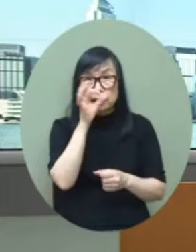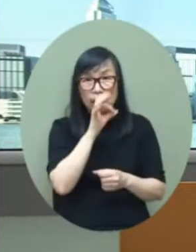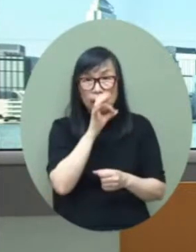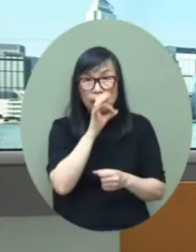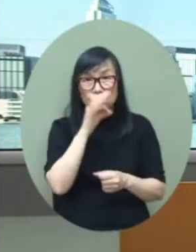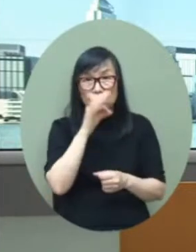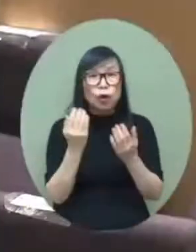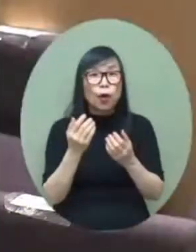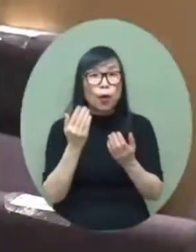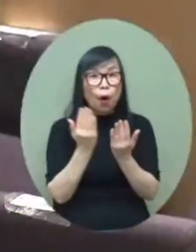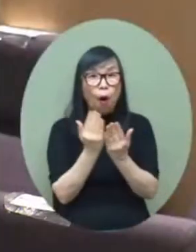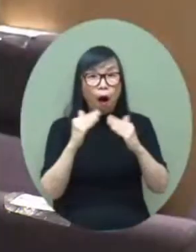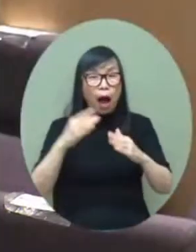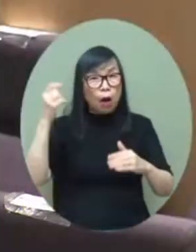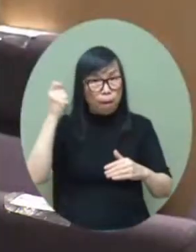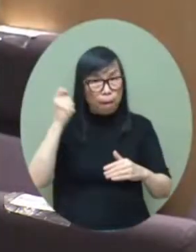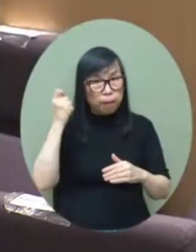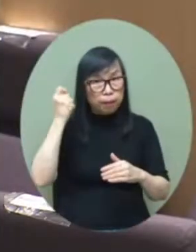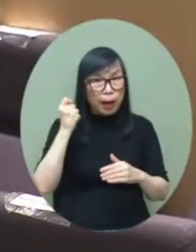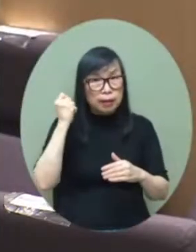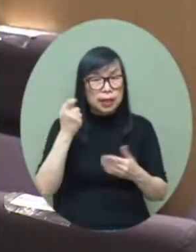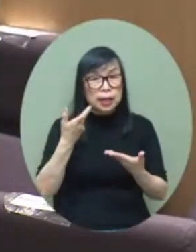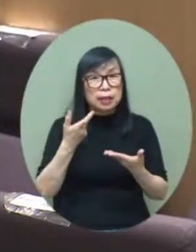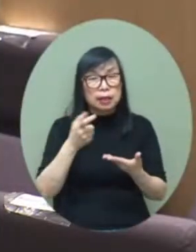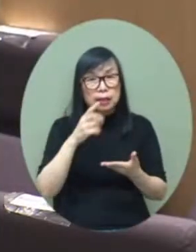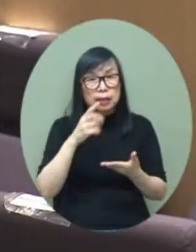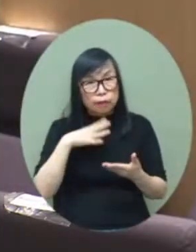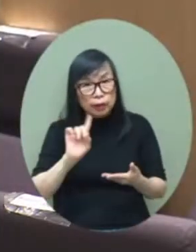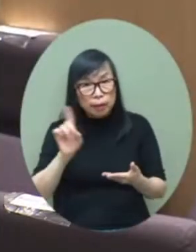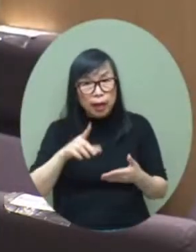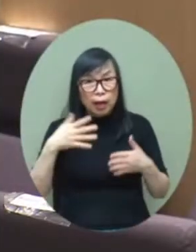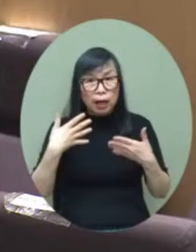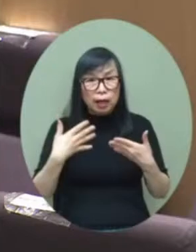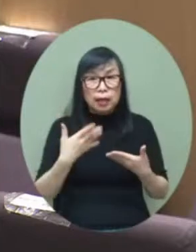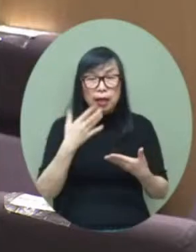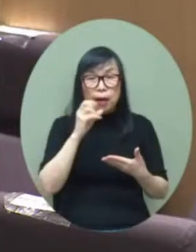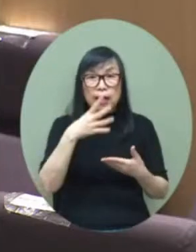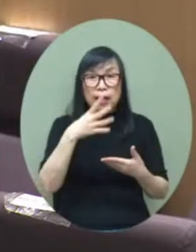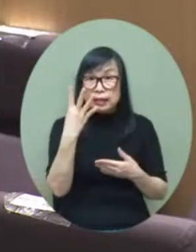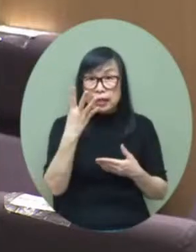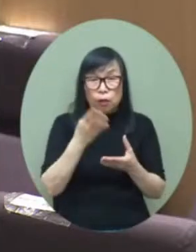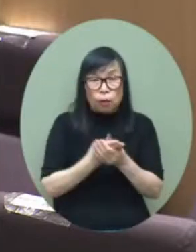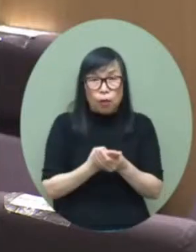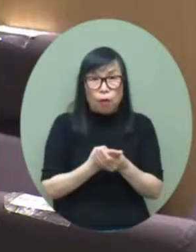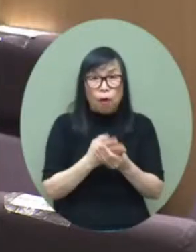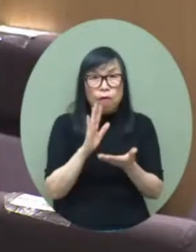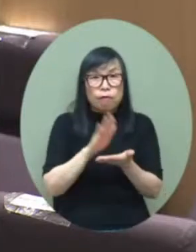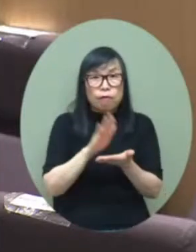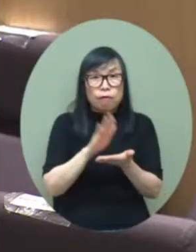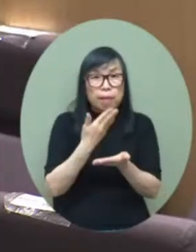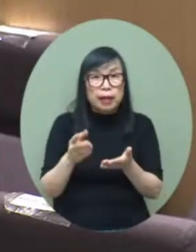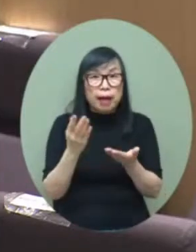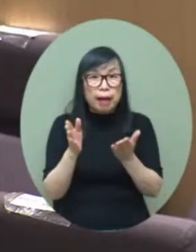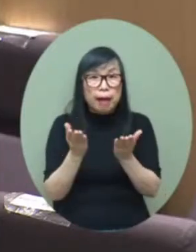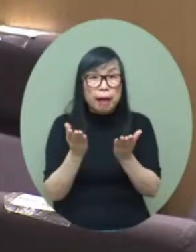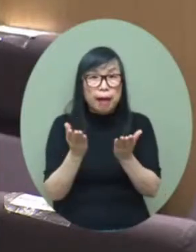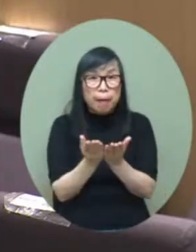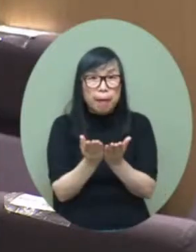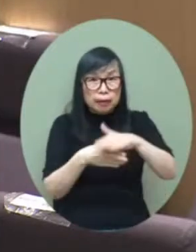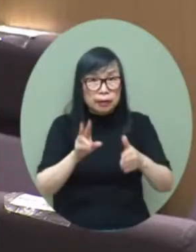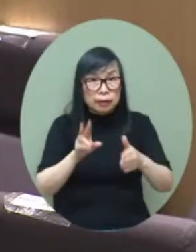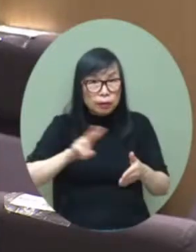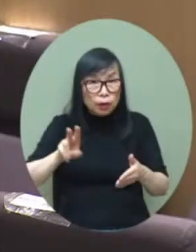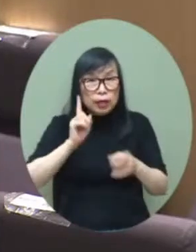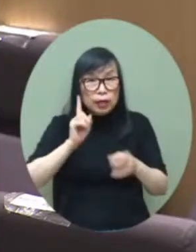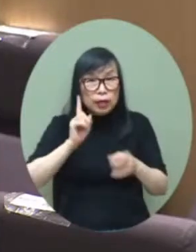Barclays International Kindergarten, the infection, the transmission in the school bus, for the 4 cases,